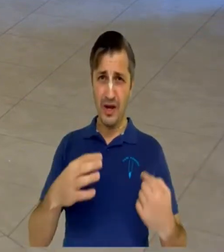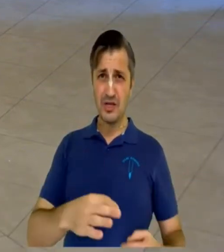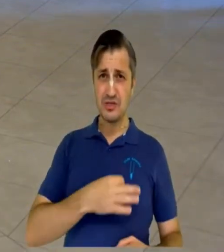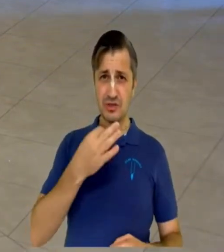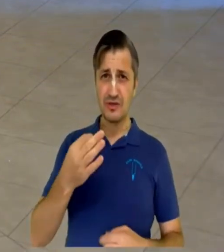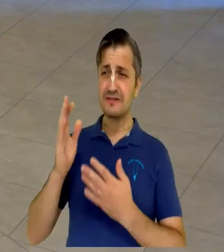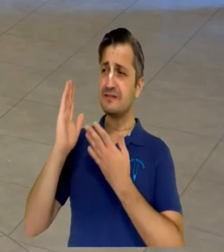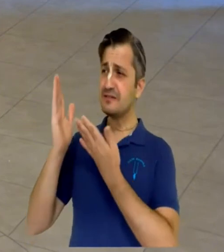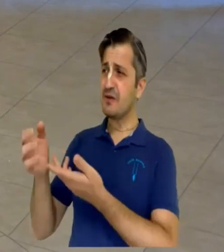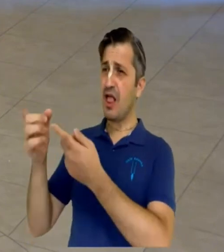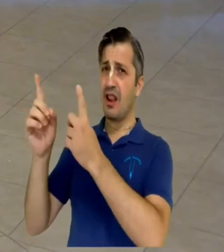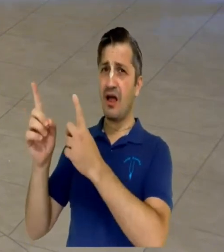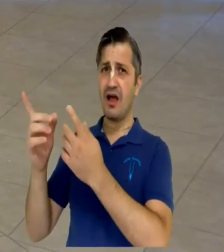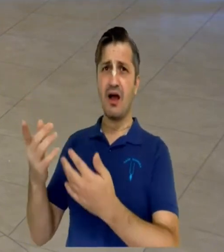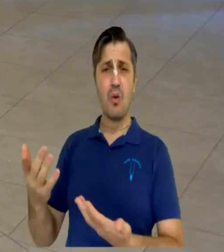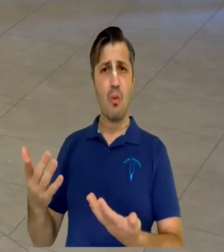just, because